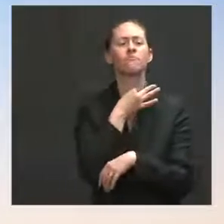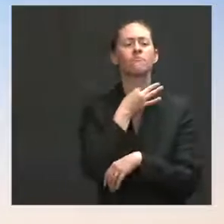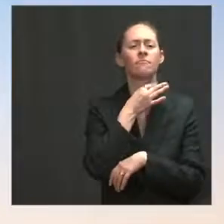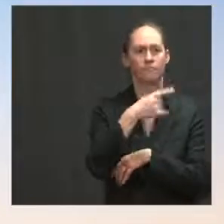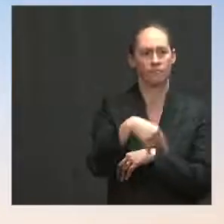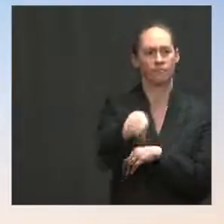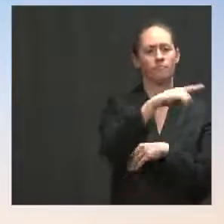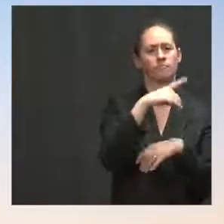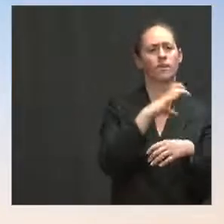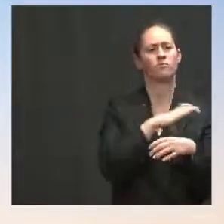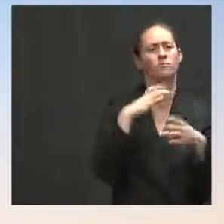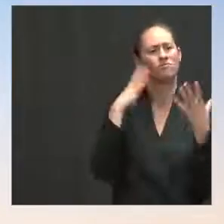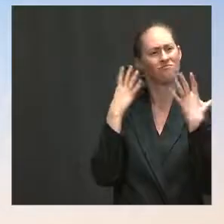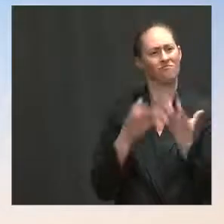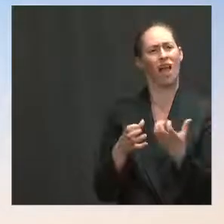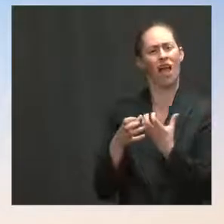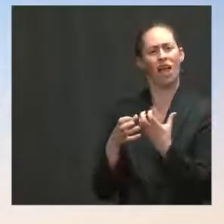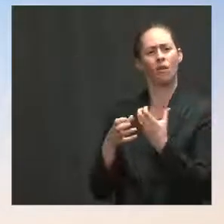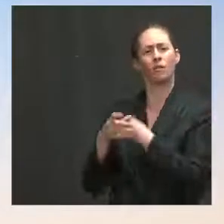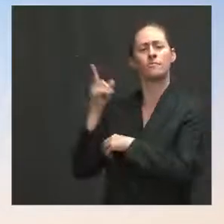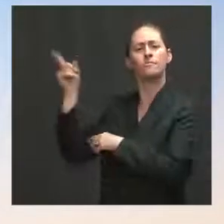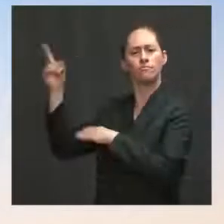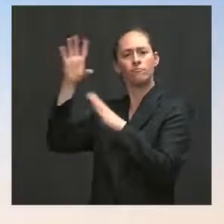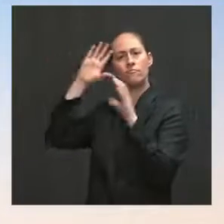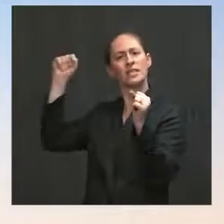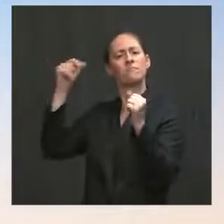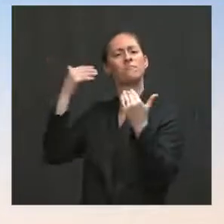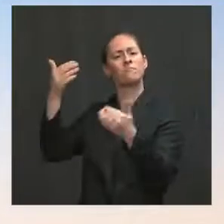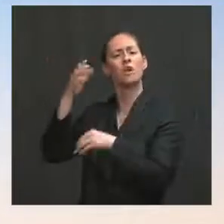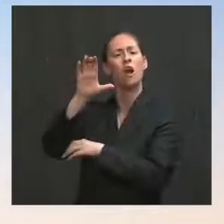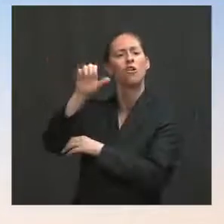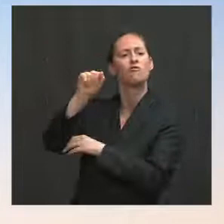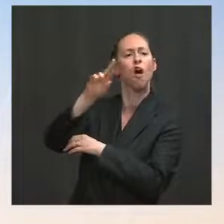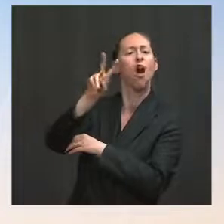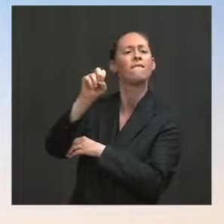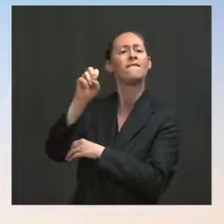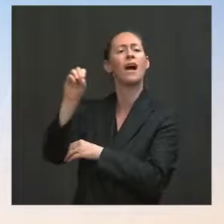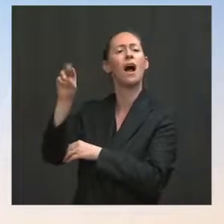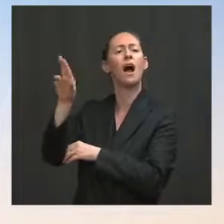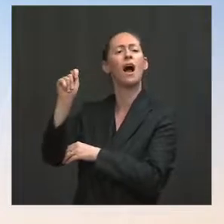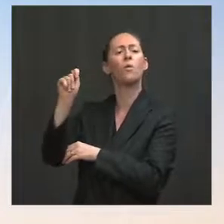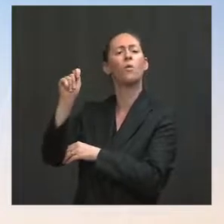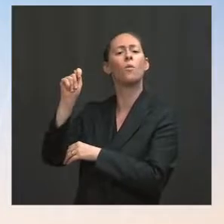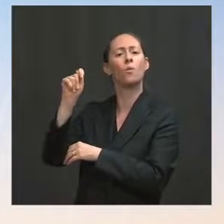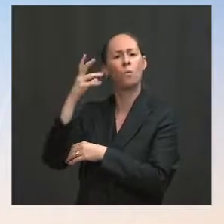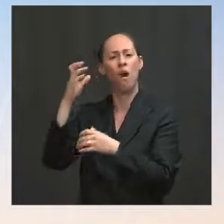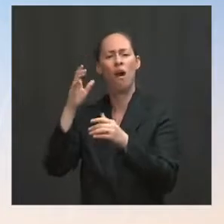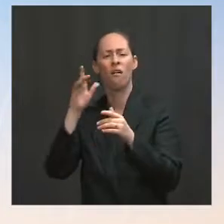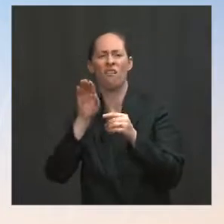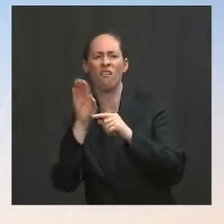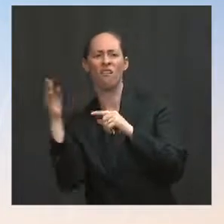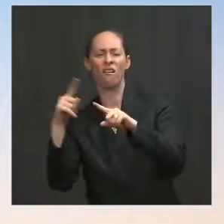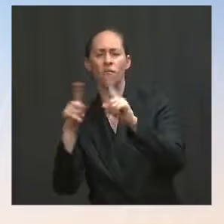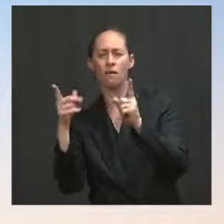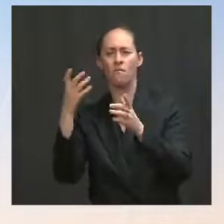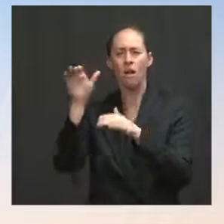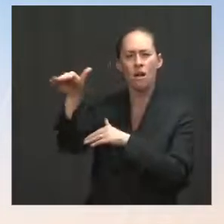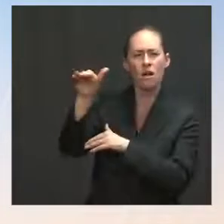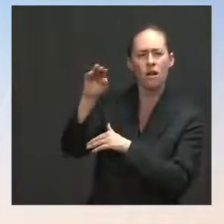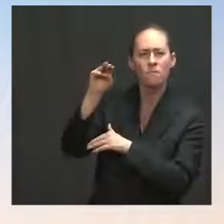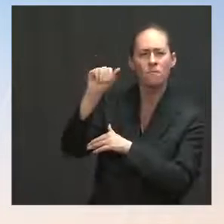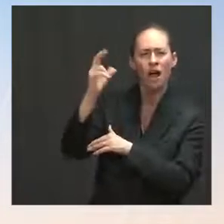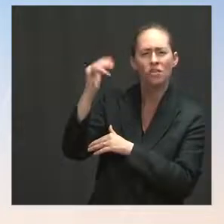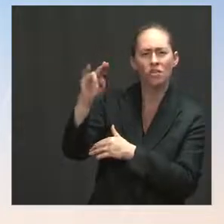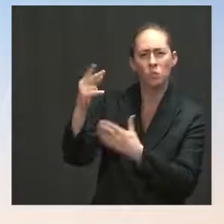like get on the phone with Manchin, just call him, say that you'd like to do this. To bring up LBJ again, as April said, does the president see no role